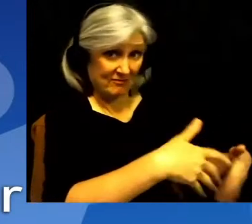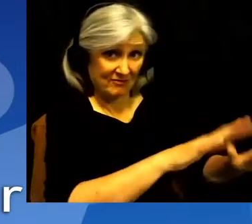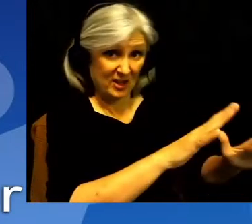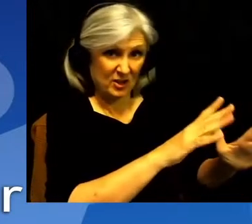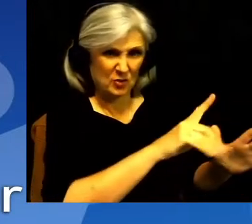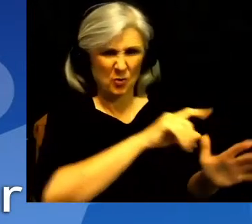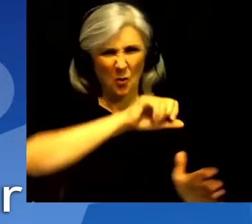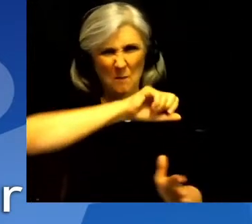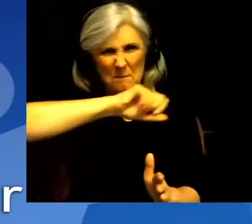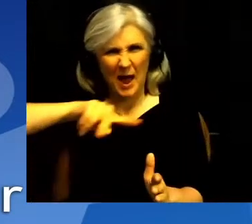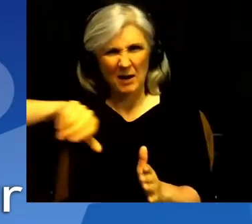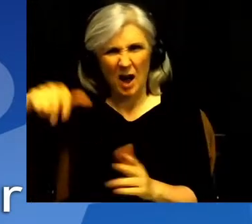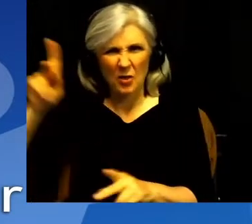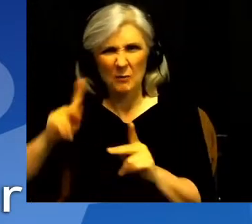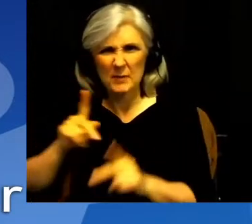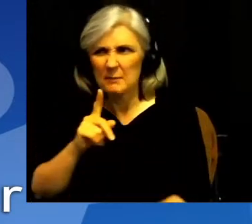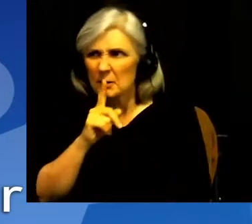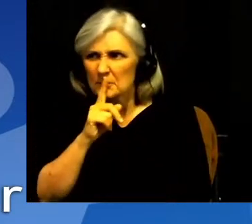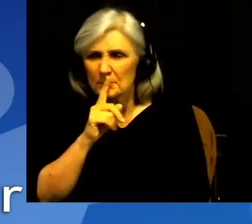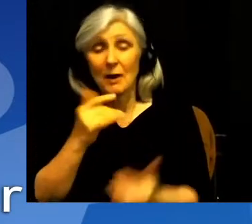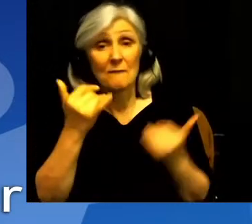to, but Wisconsin State Journal.